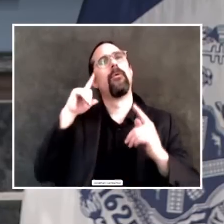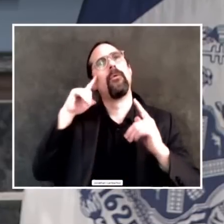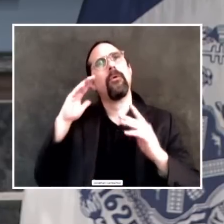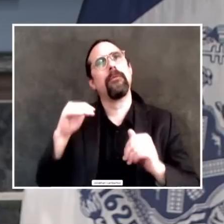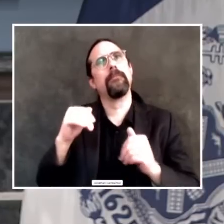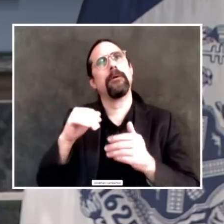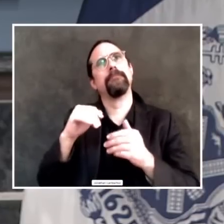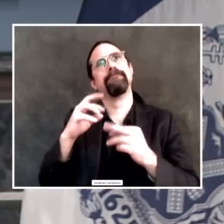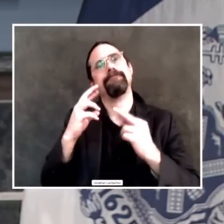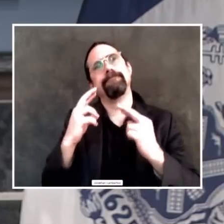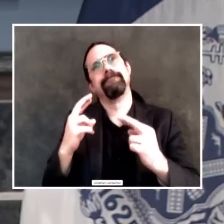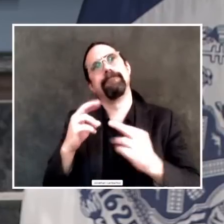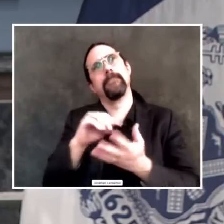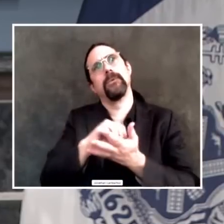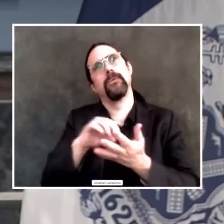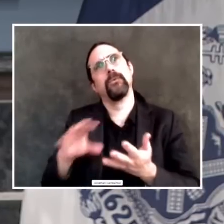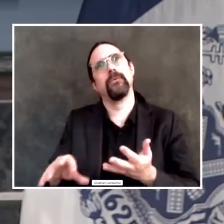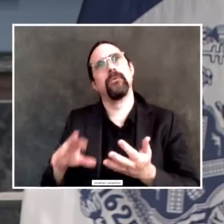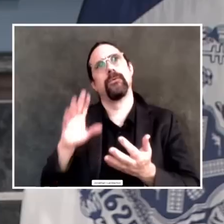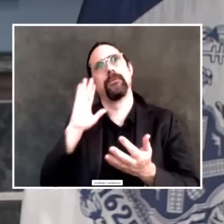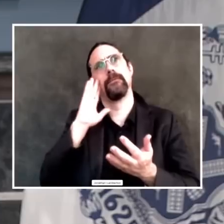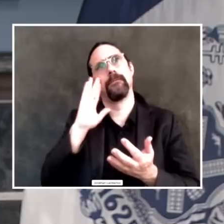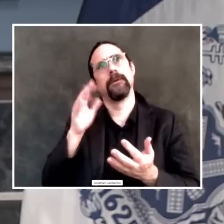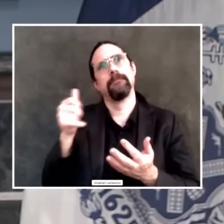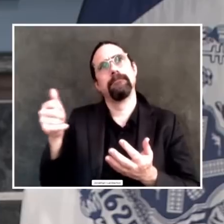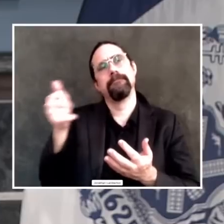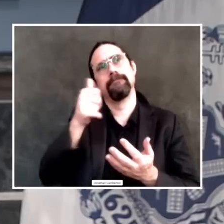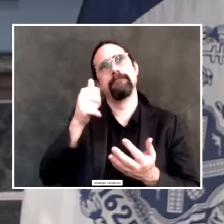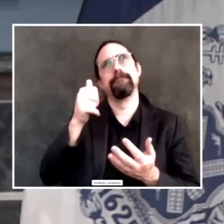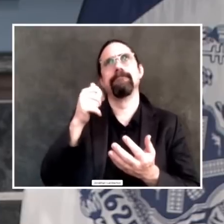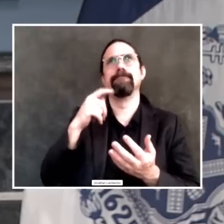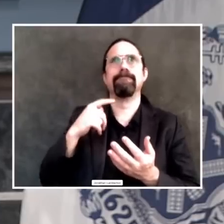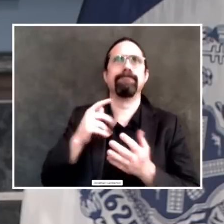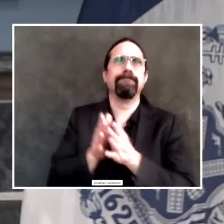ready. Next, we have Gersh from Streets Blog.